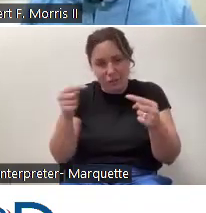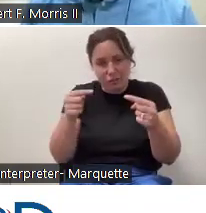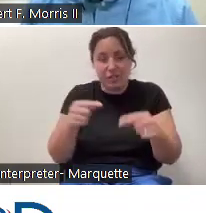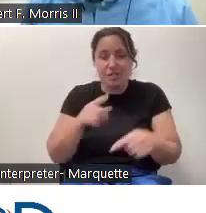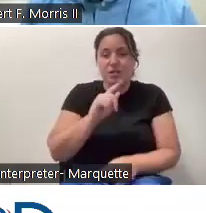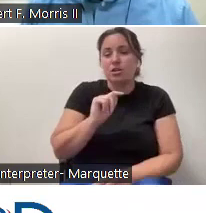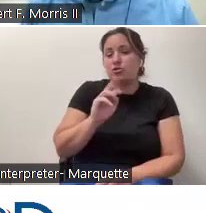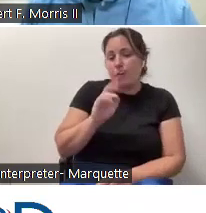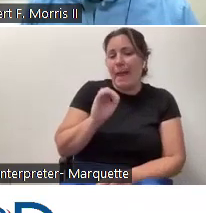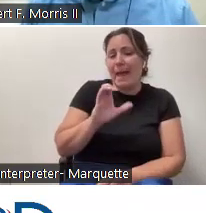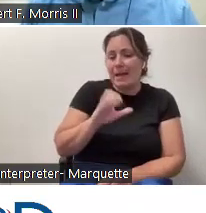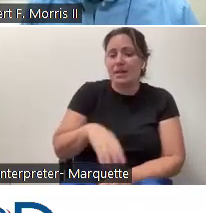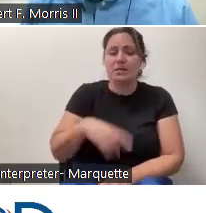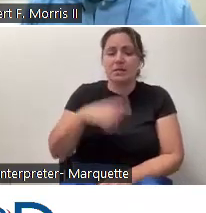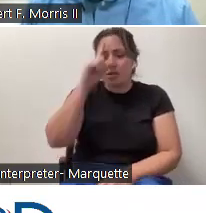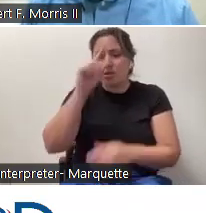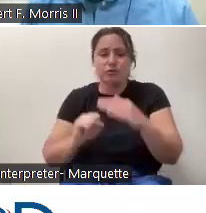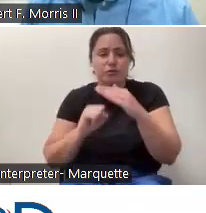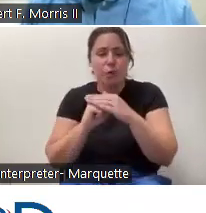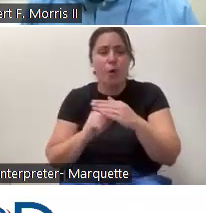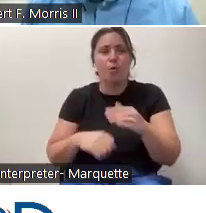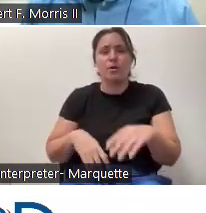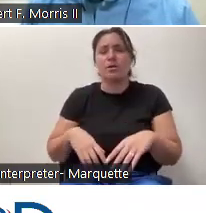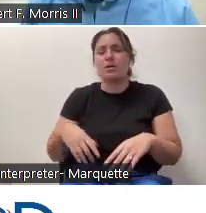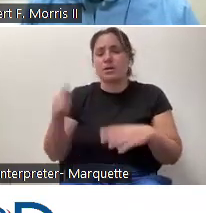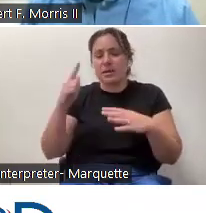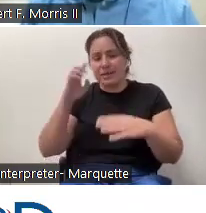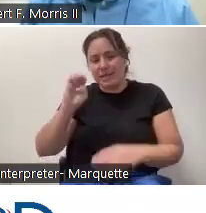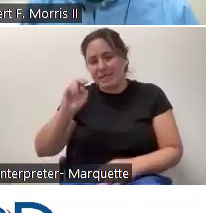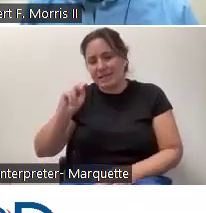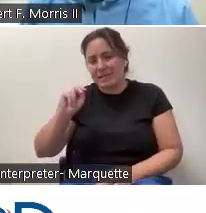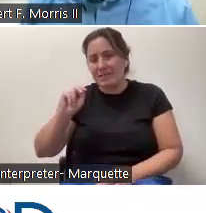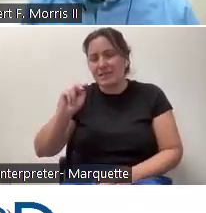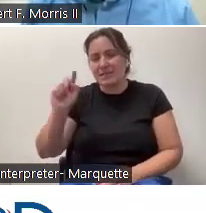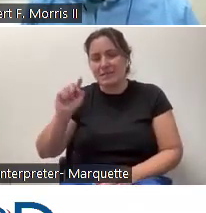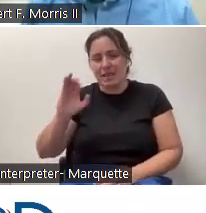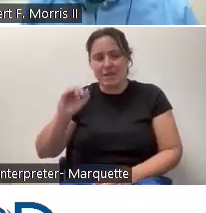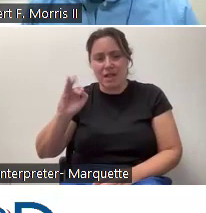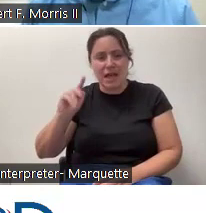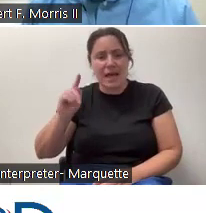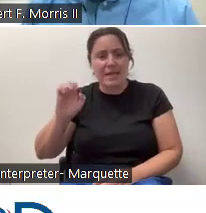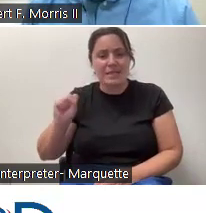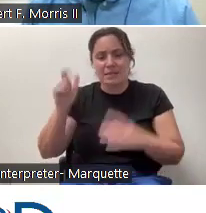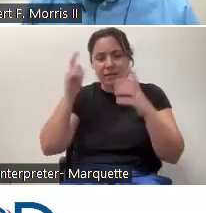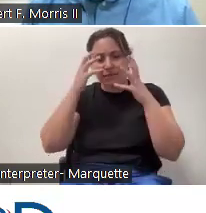of course, but there's stroke, there's encephalitis, there's dementia. And so if anyone